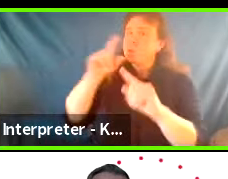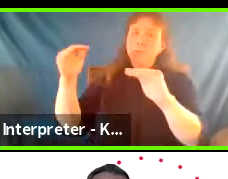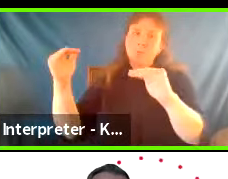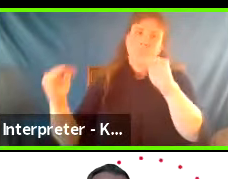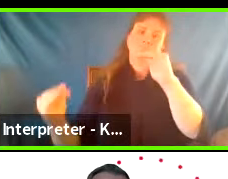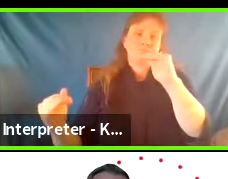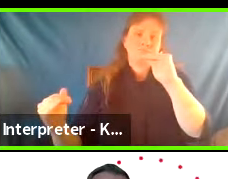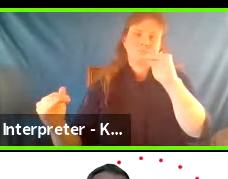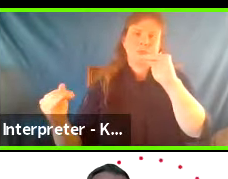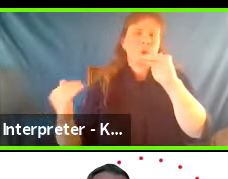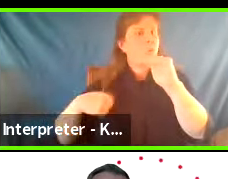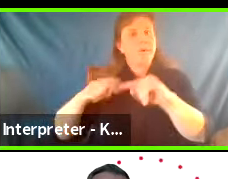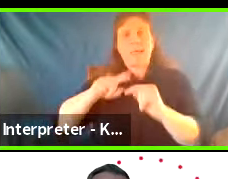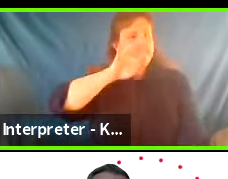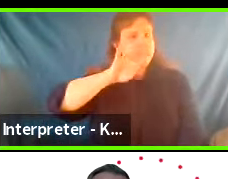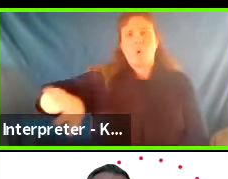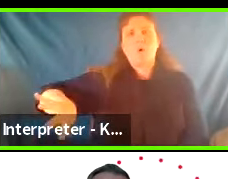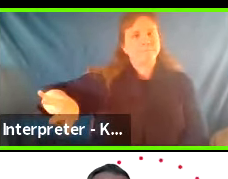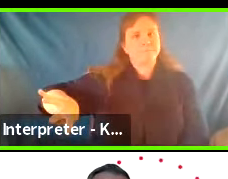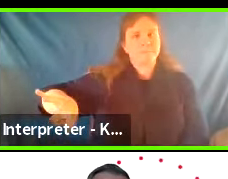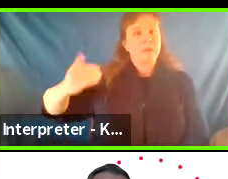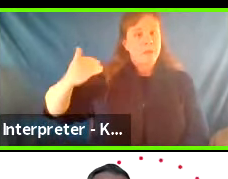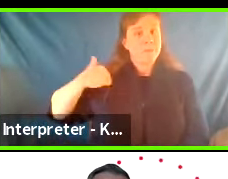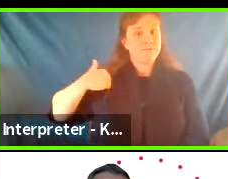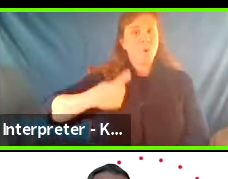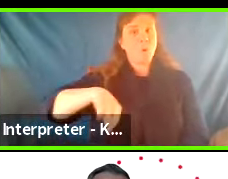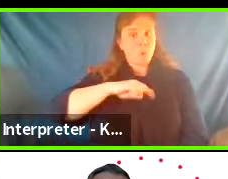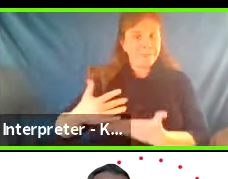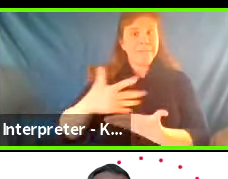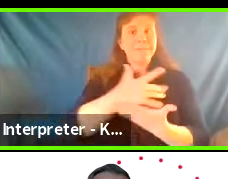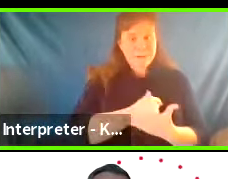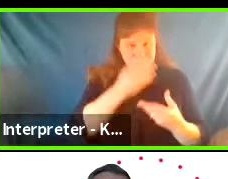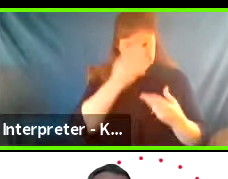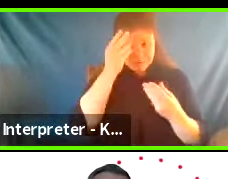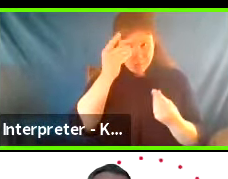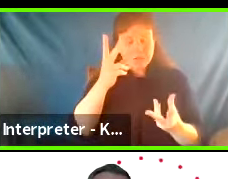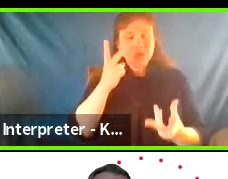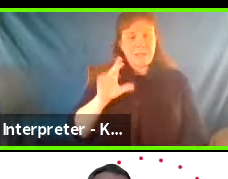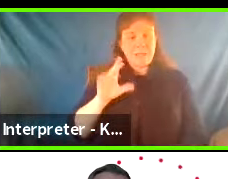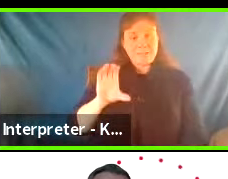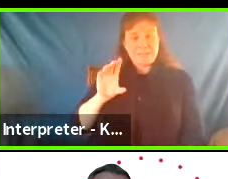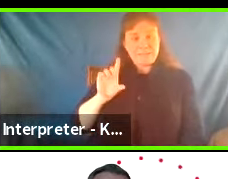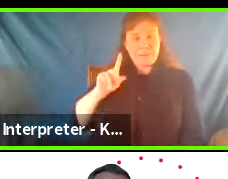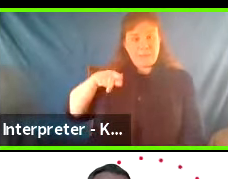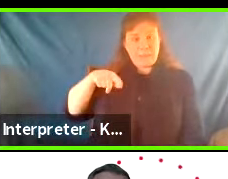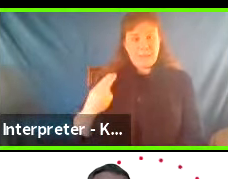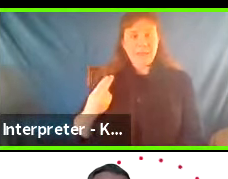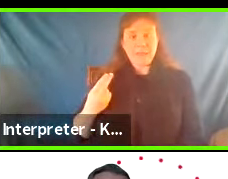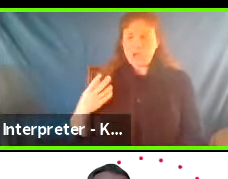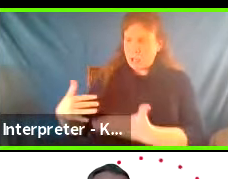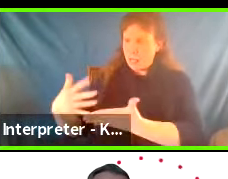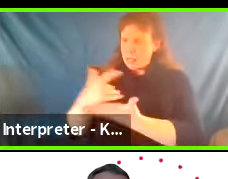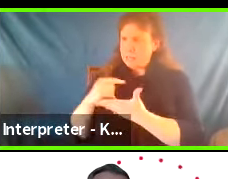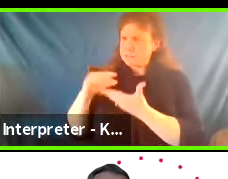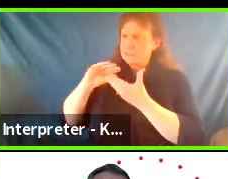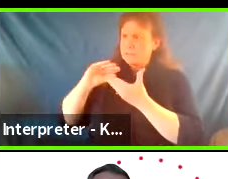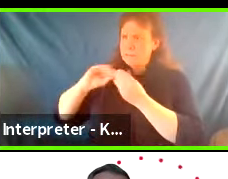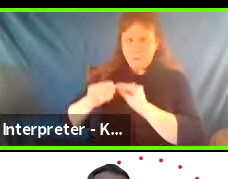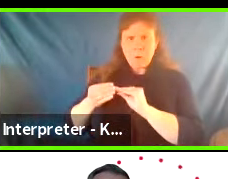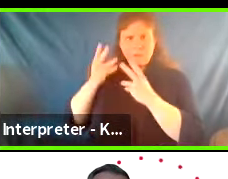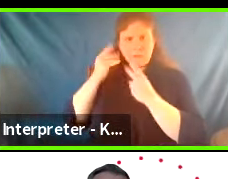meetings, we saw the data that CDPH presented that showed in every level of vulnerability, farm workers are